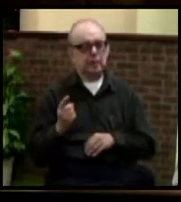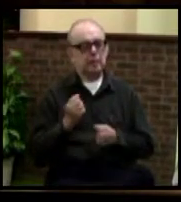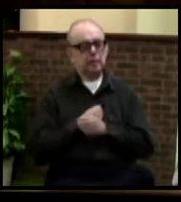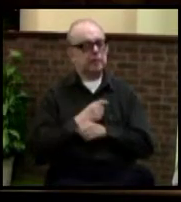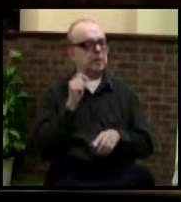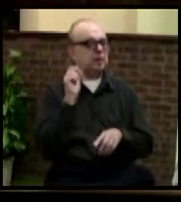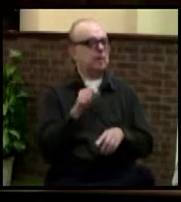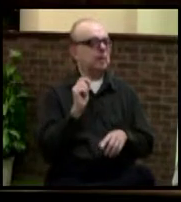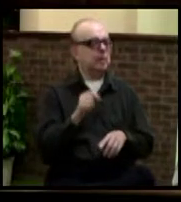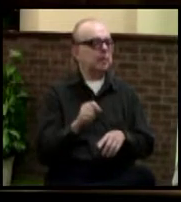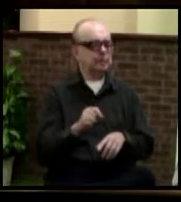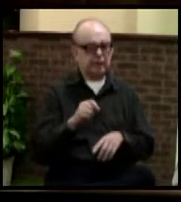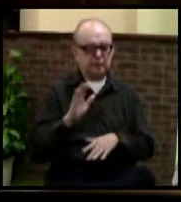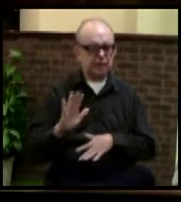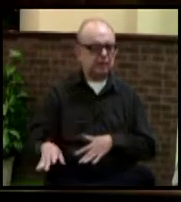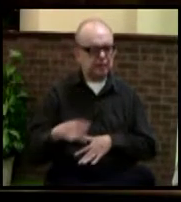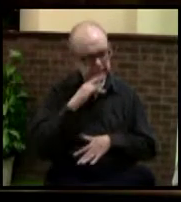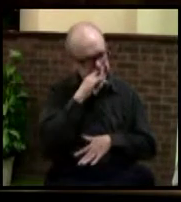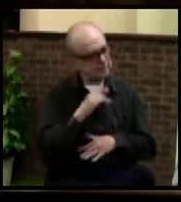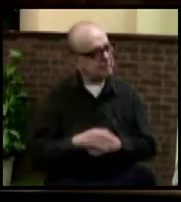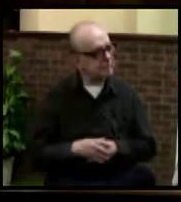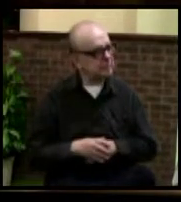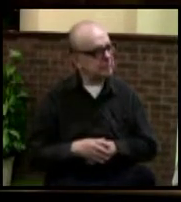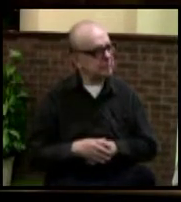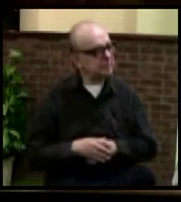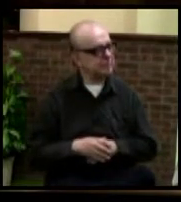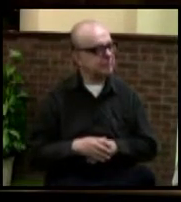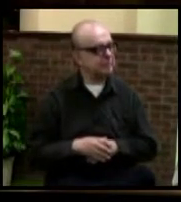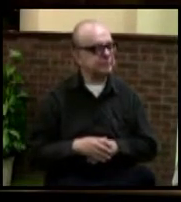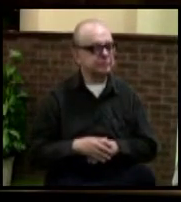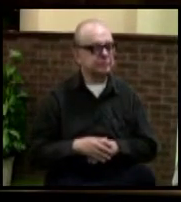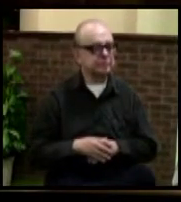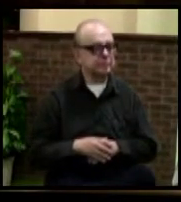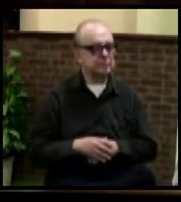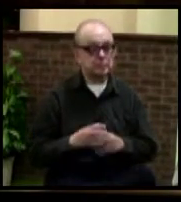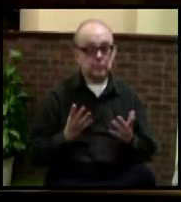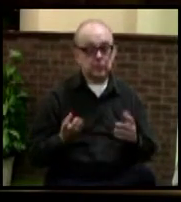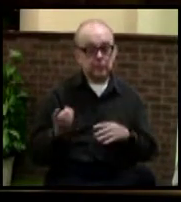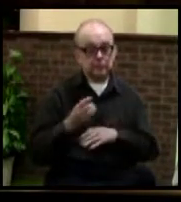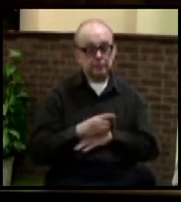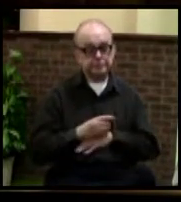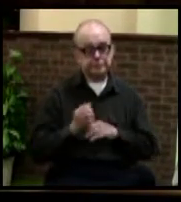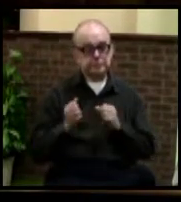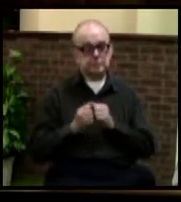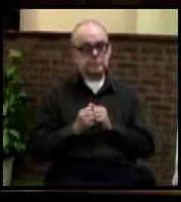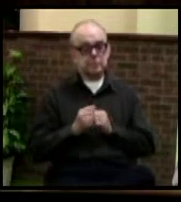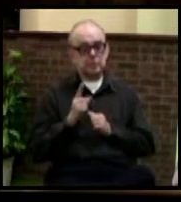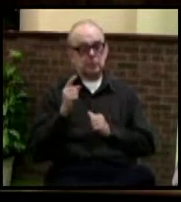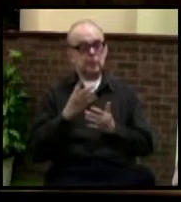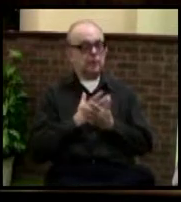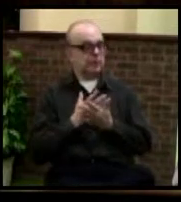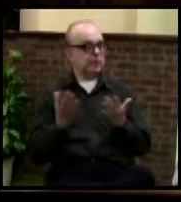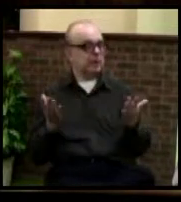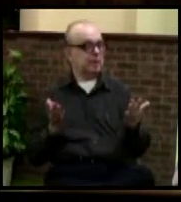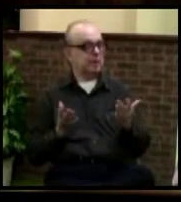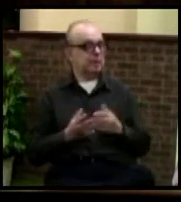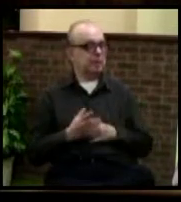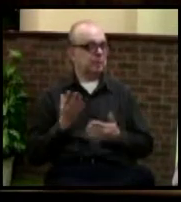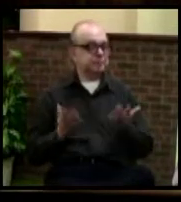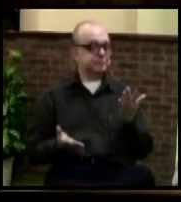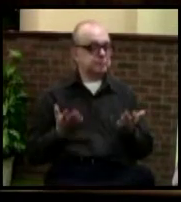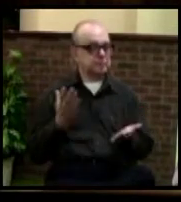that always loves to pick on the little kids. And you're just waiting one day with one of those